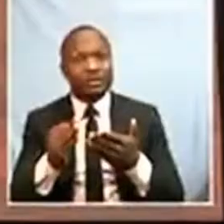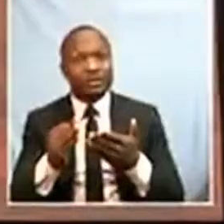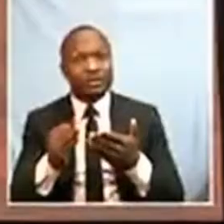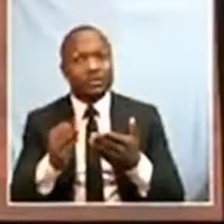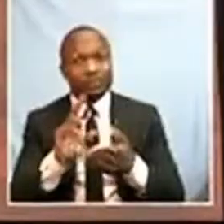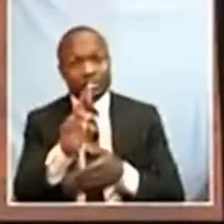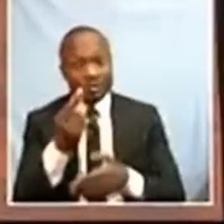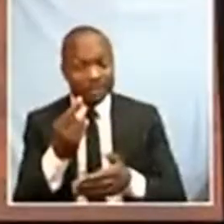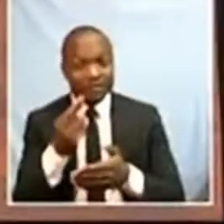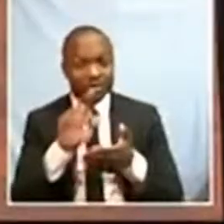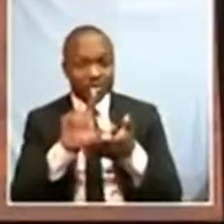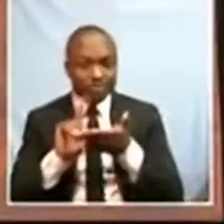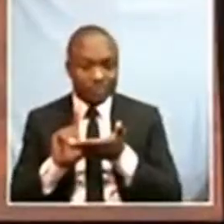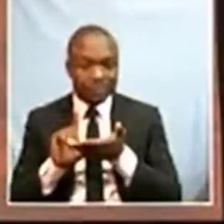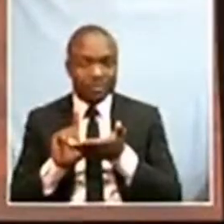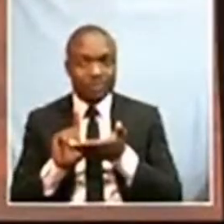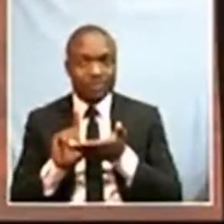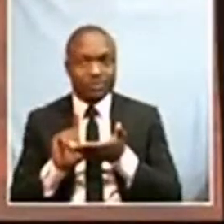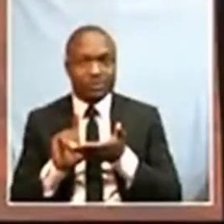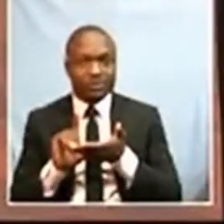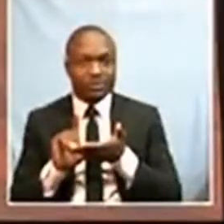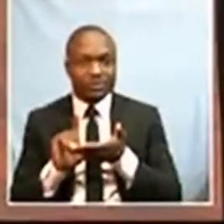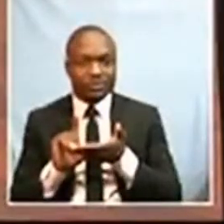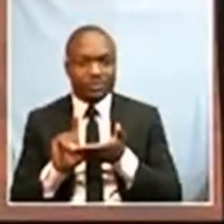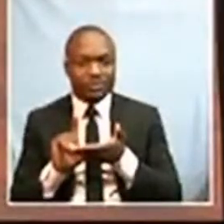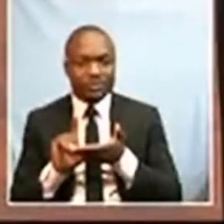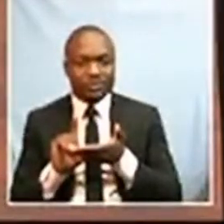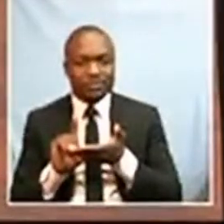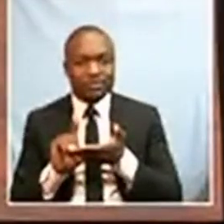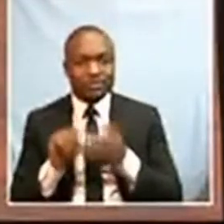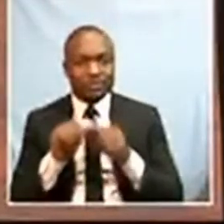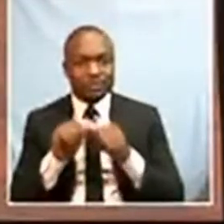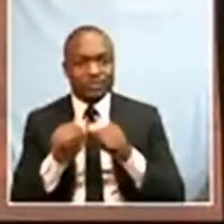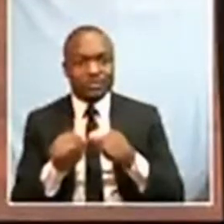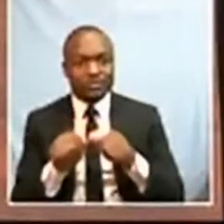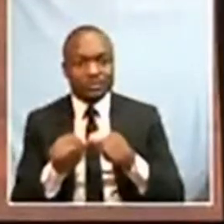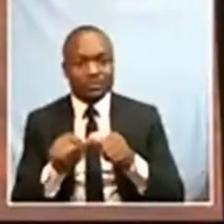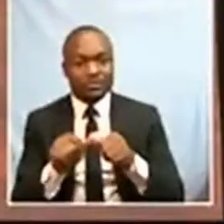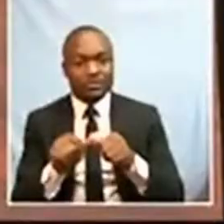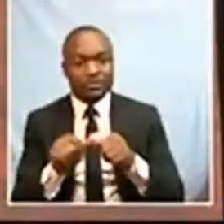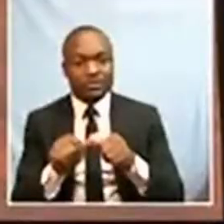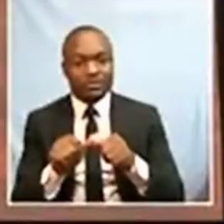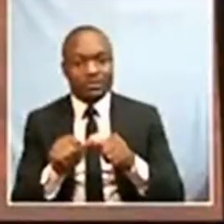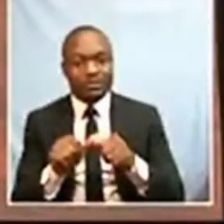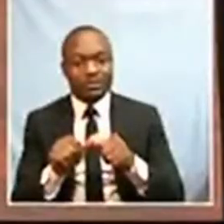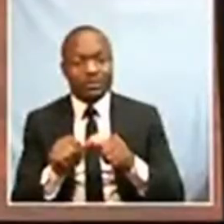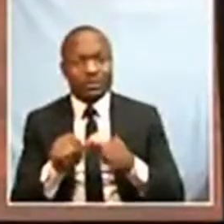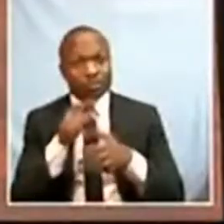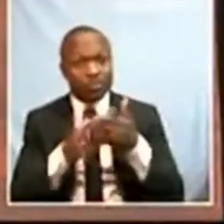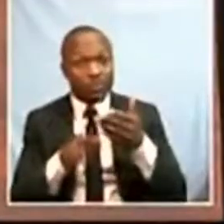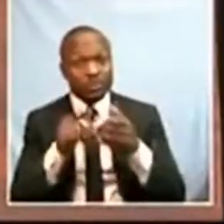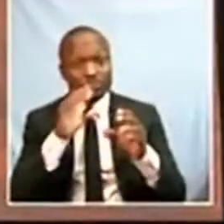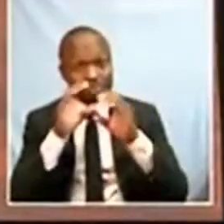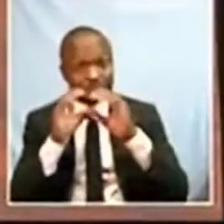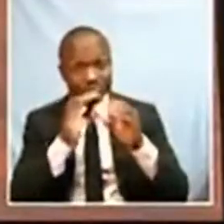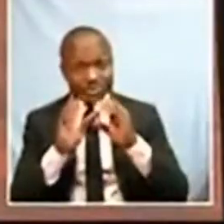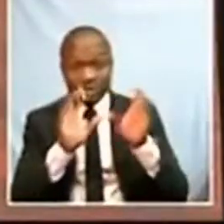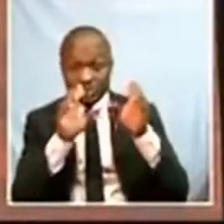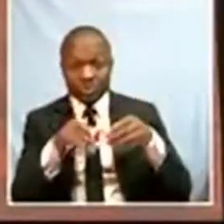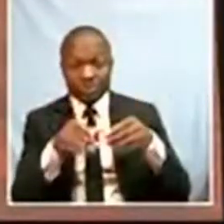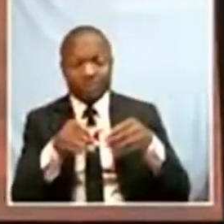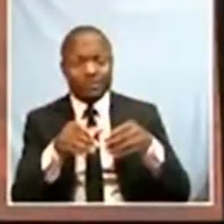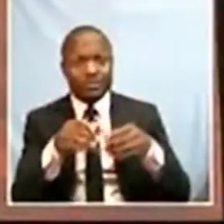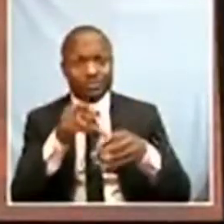continue coming because they still have enough time to pay? Or what are you trying to communicate to the